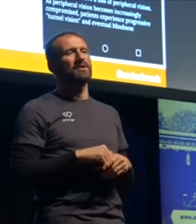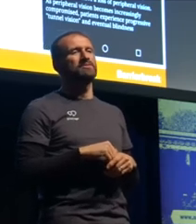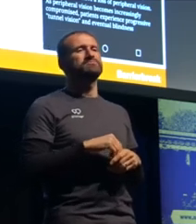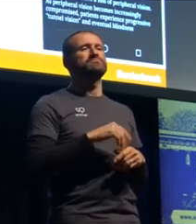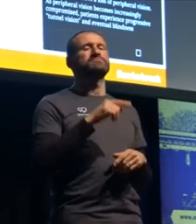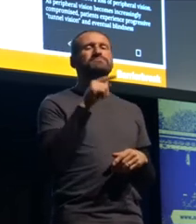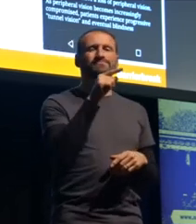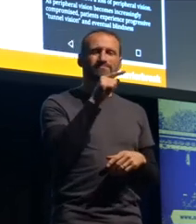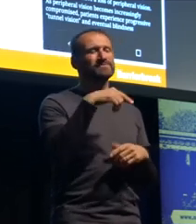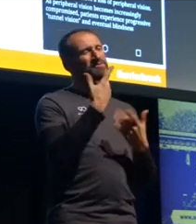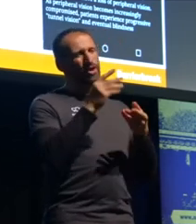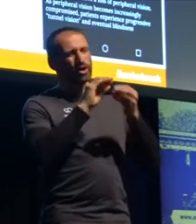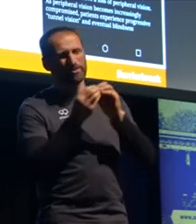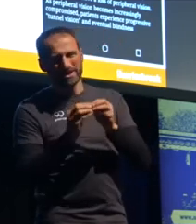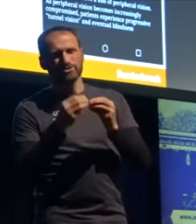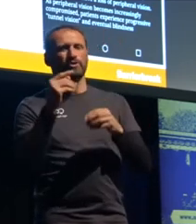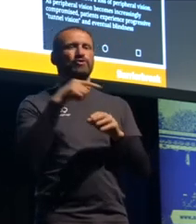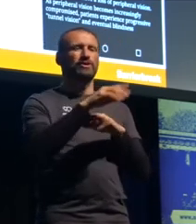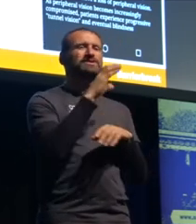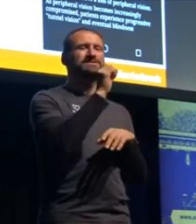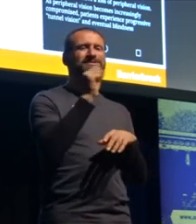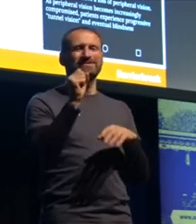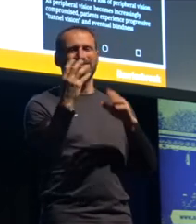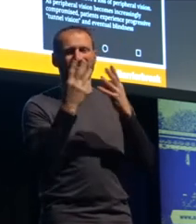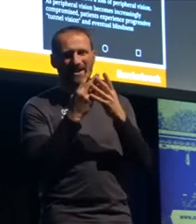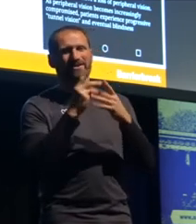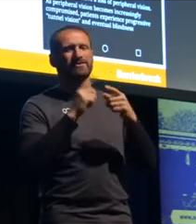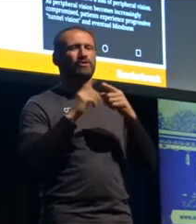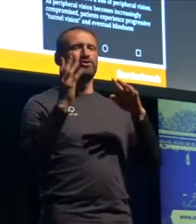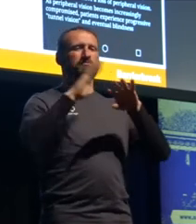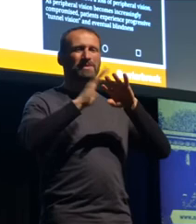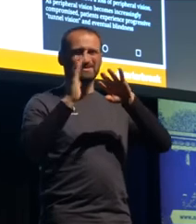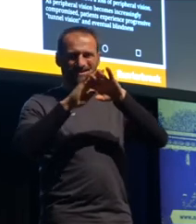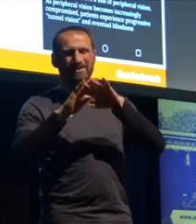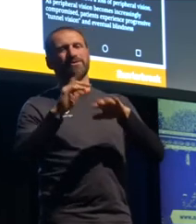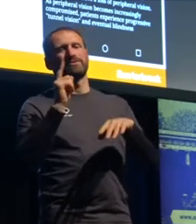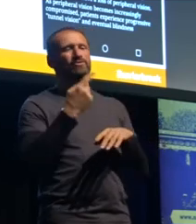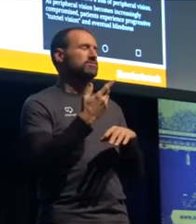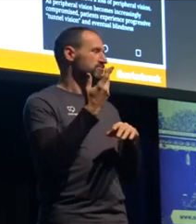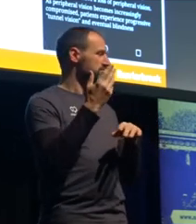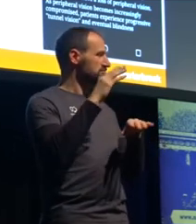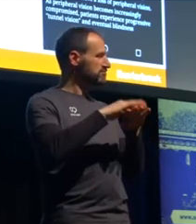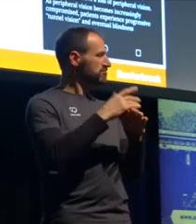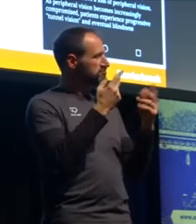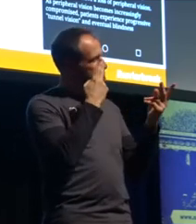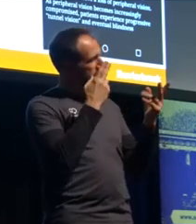a combination of CSS filters and masks and CSS blend modes or just a filter.